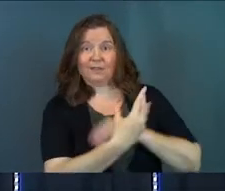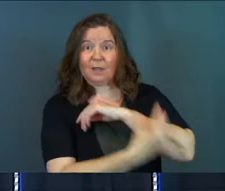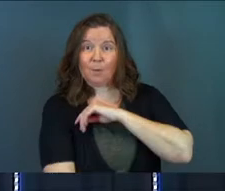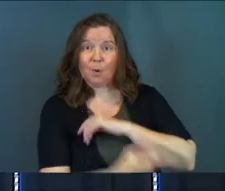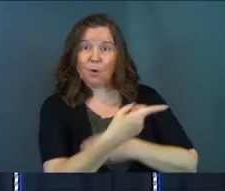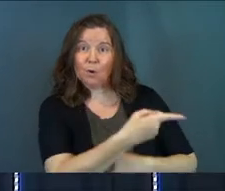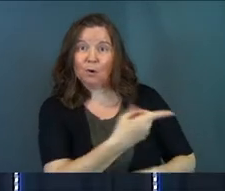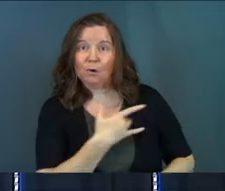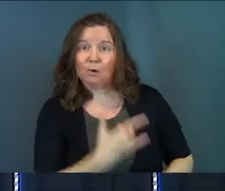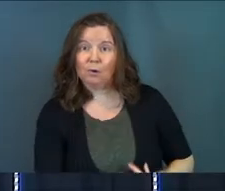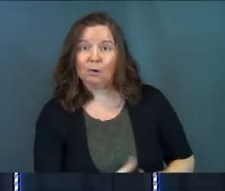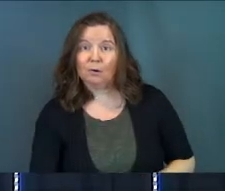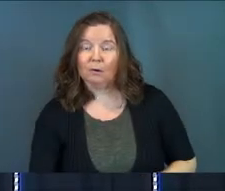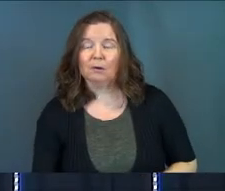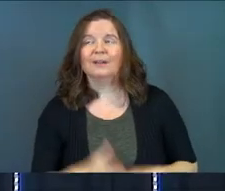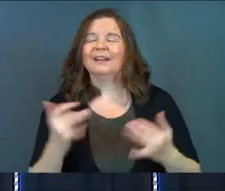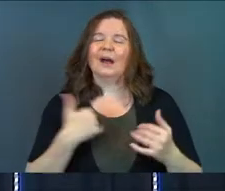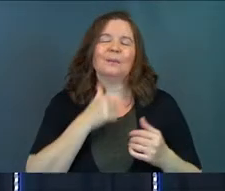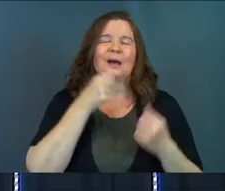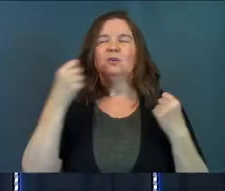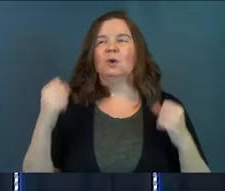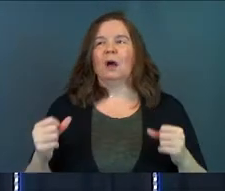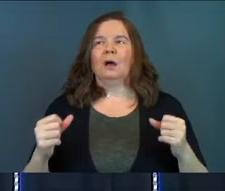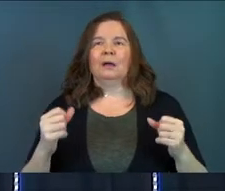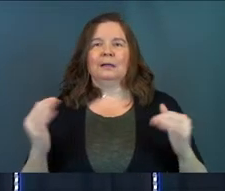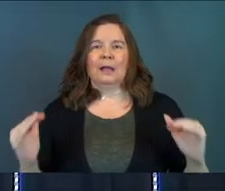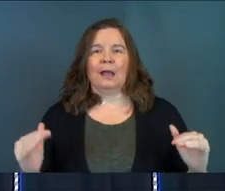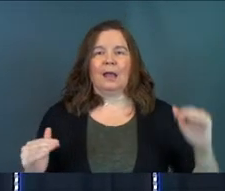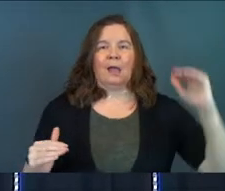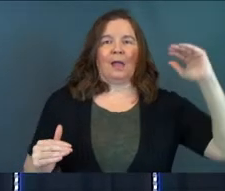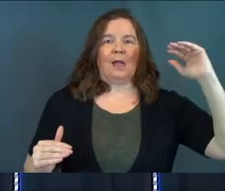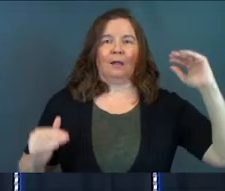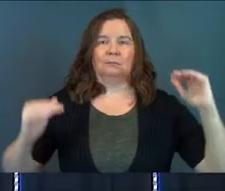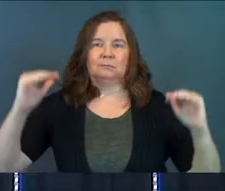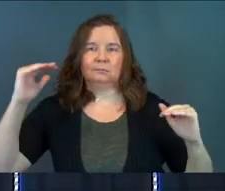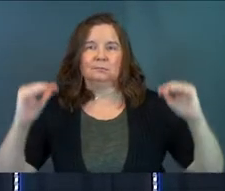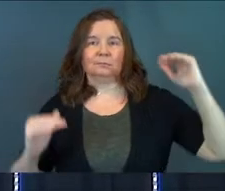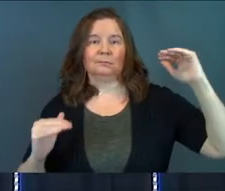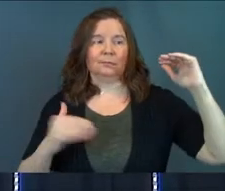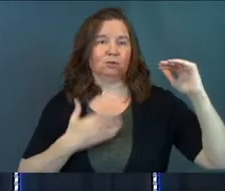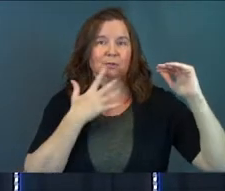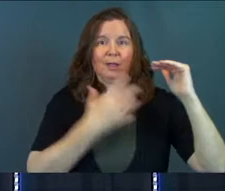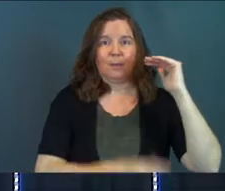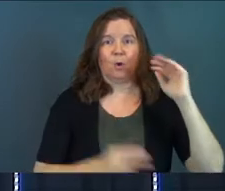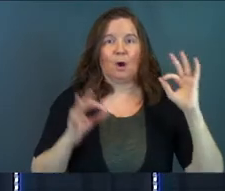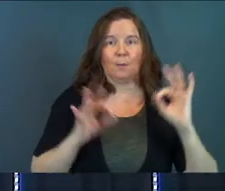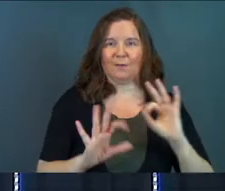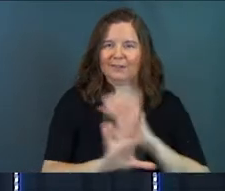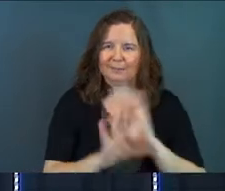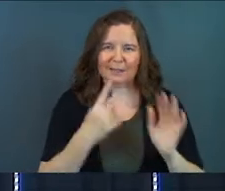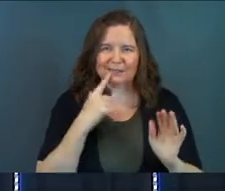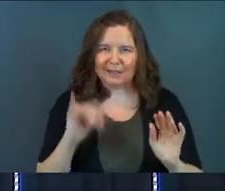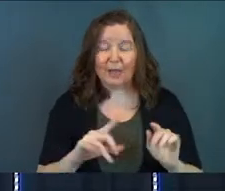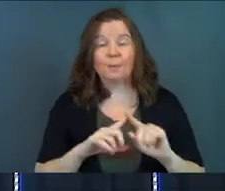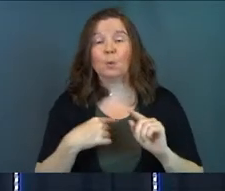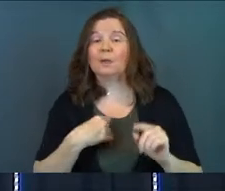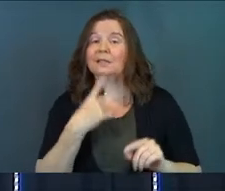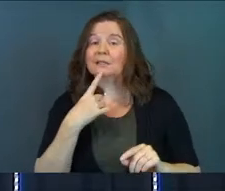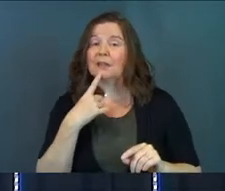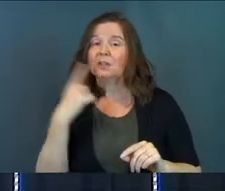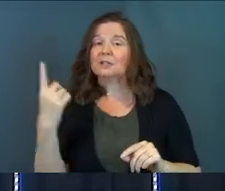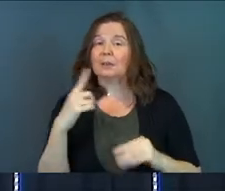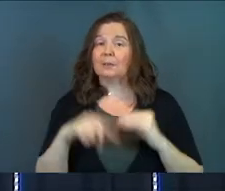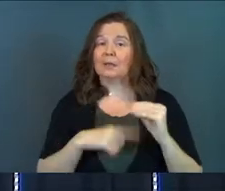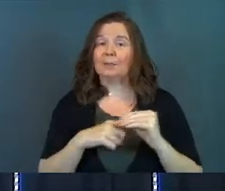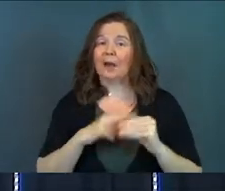poor. Okay, now I'm not trying to elevate the poor, say the poor are perfect or anything like that today. But what he's saying is